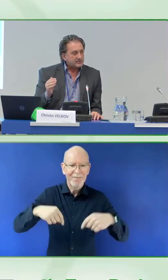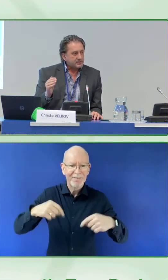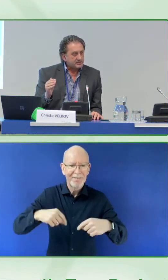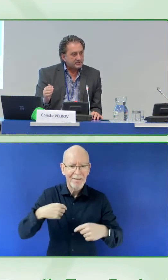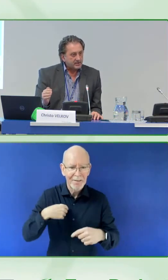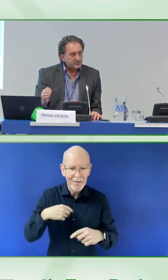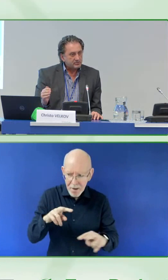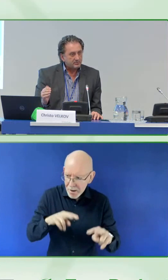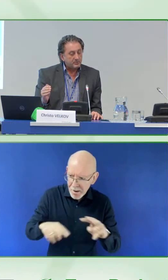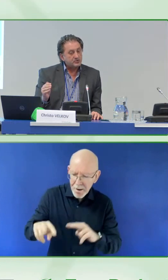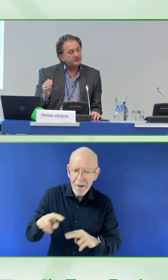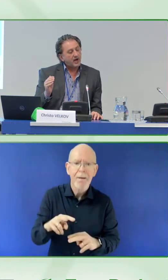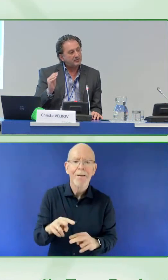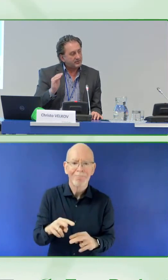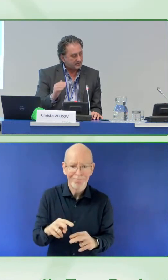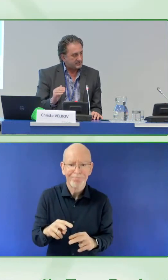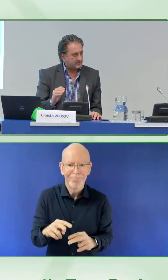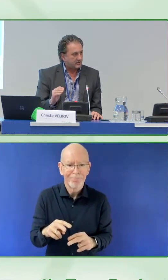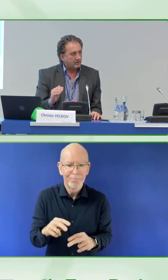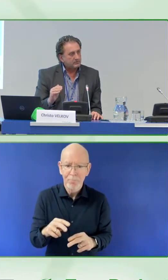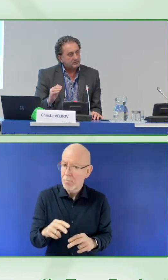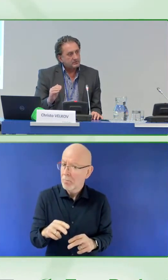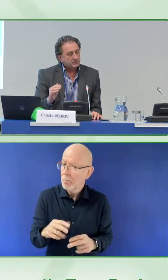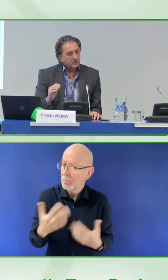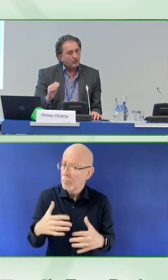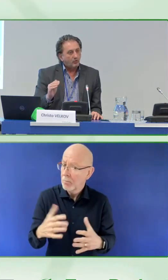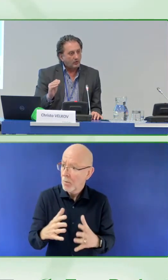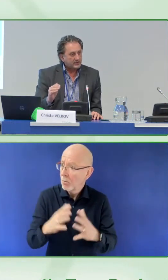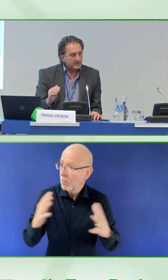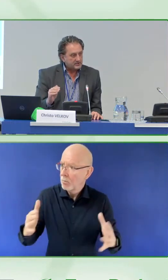Sexual harassment, sexual abuse 5 years ago,